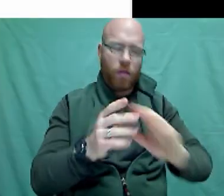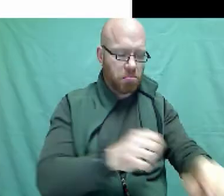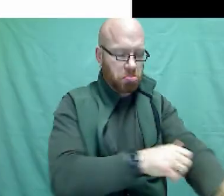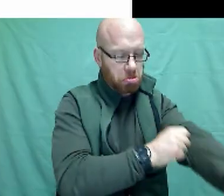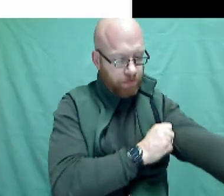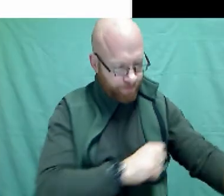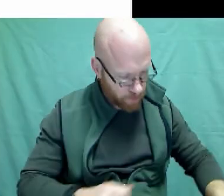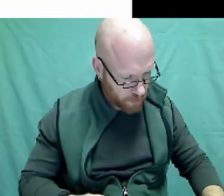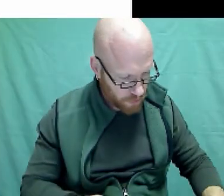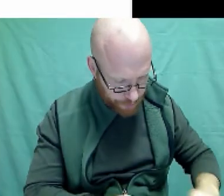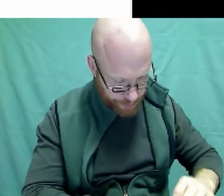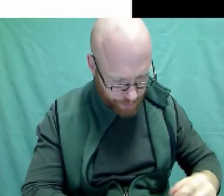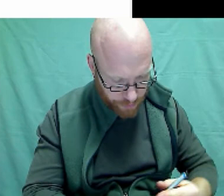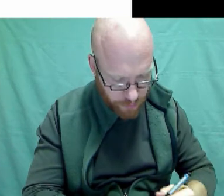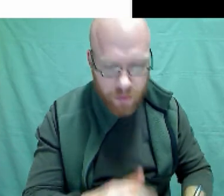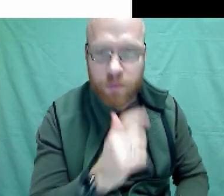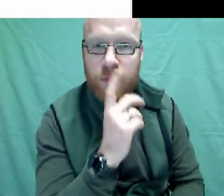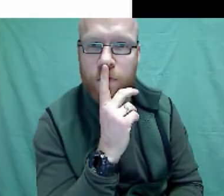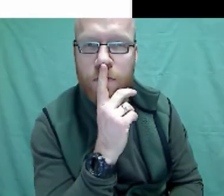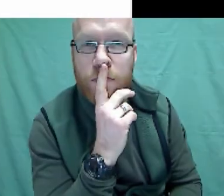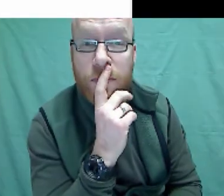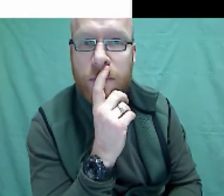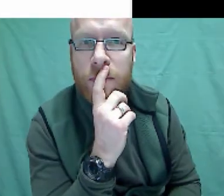50 bottles in total.